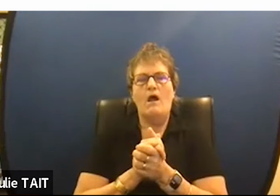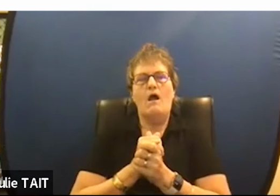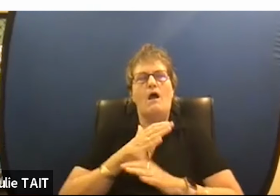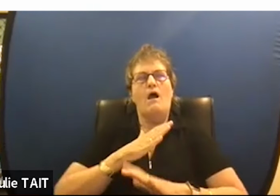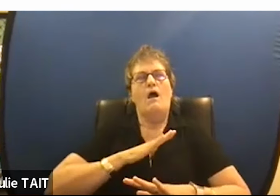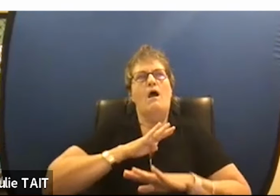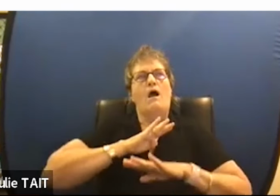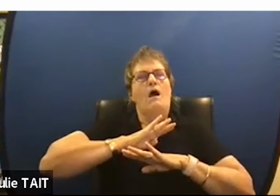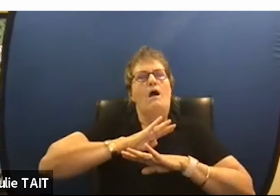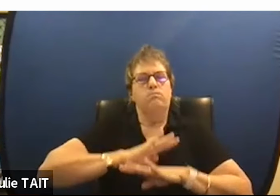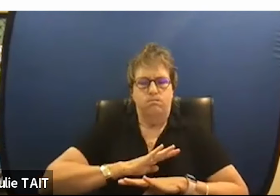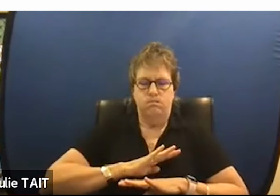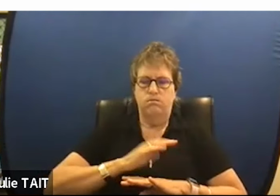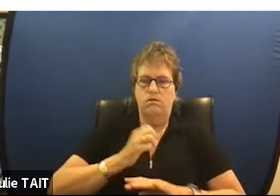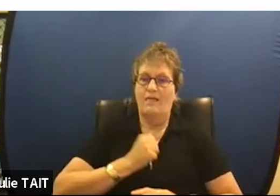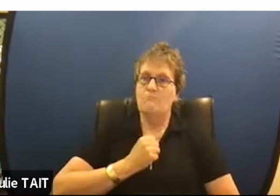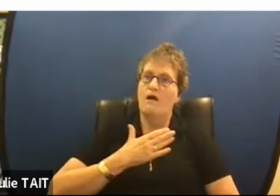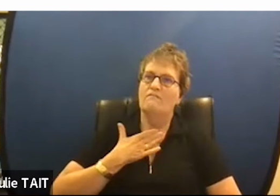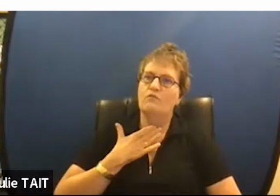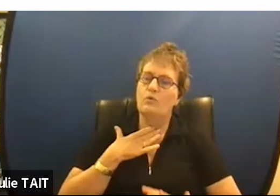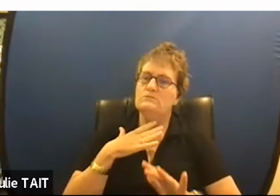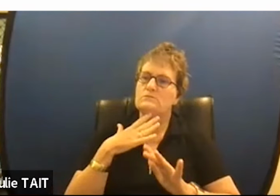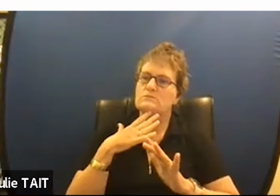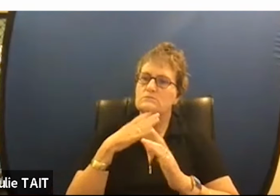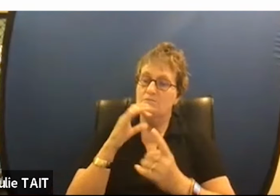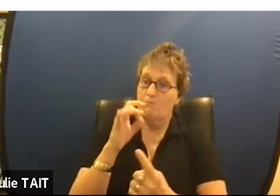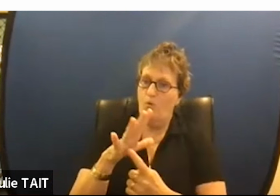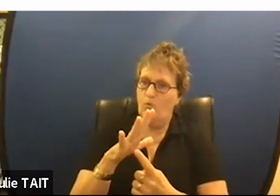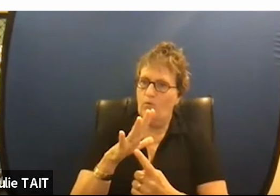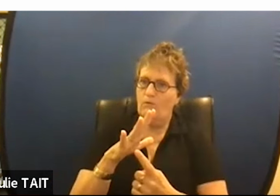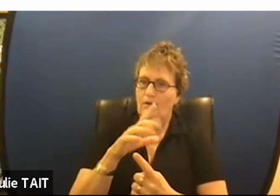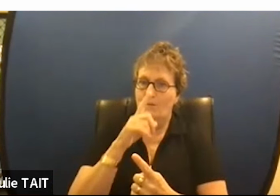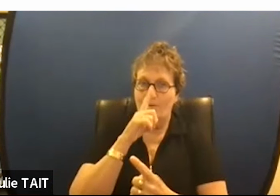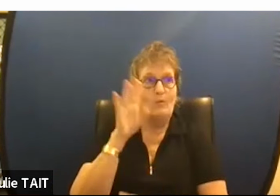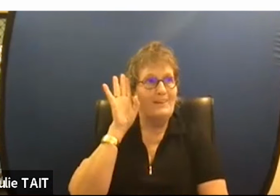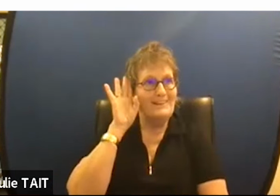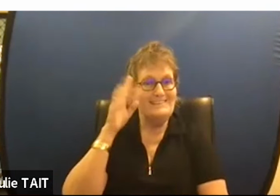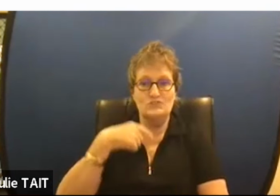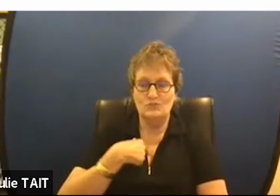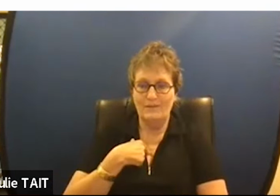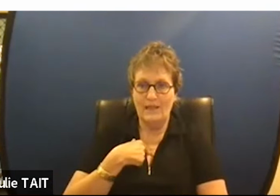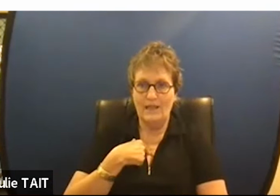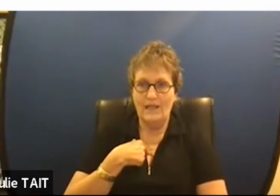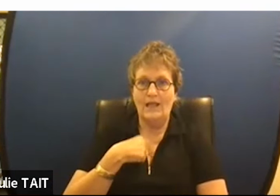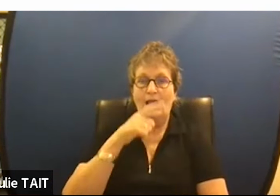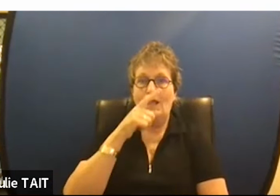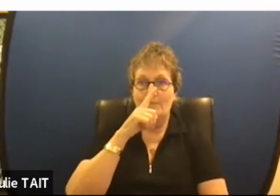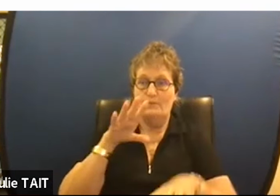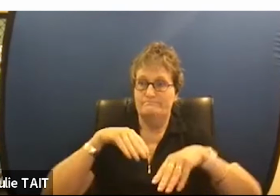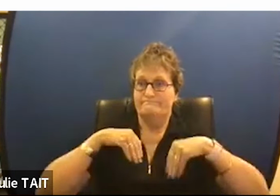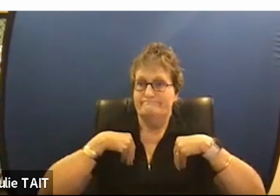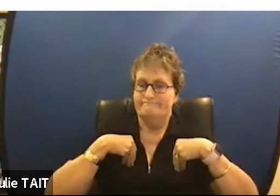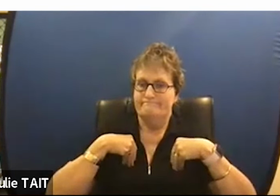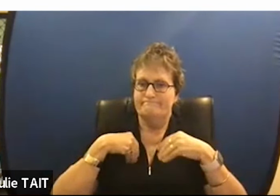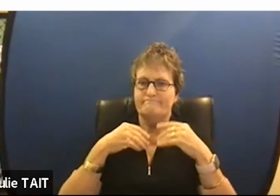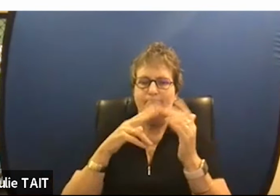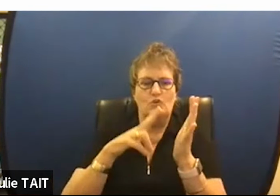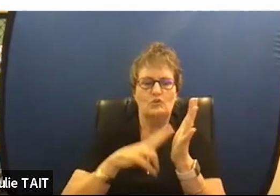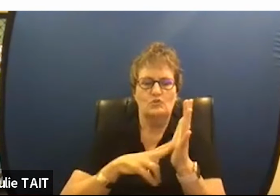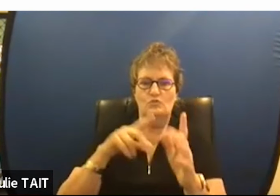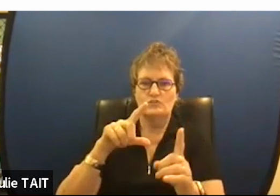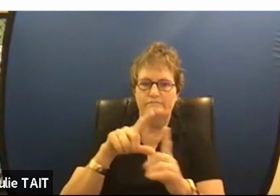matter and that their concerns were finally being heard and that action was being taken to improve neurodiverse students' accessibility to